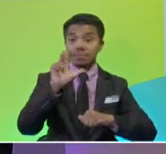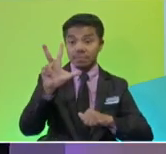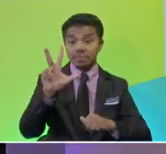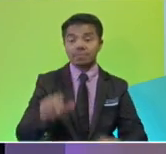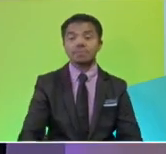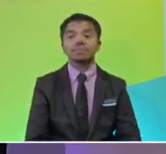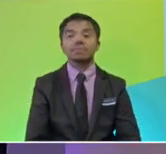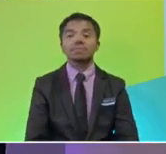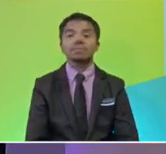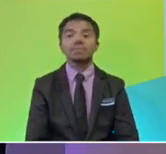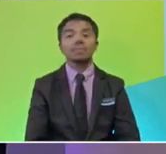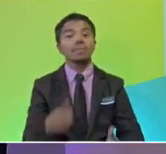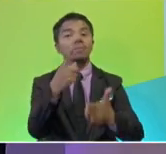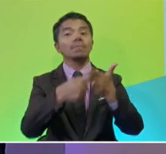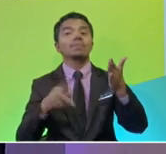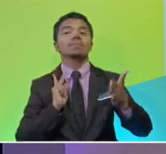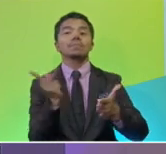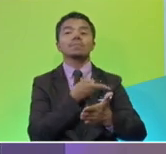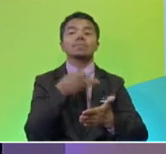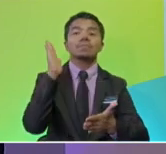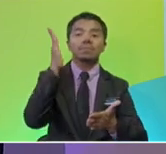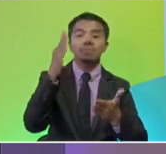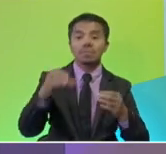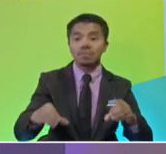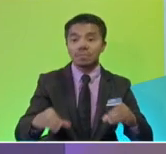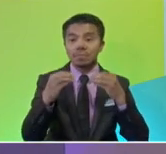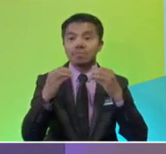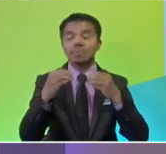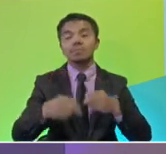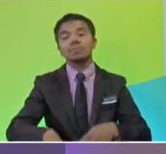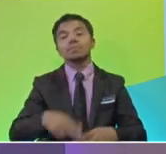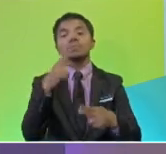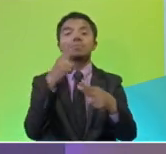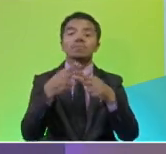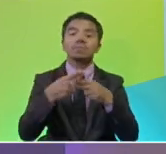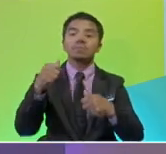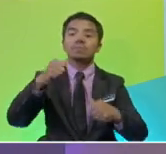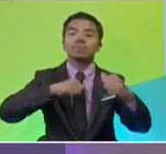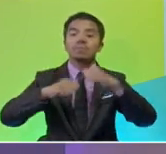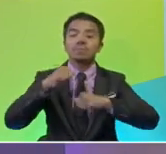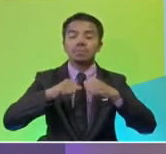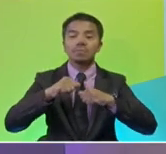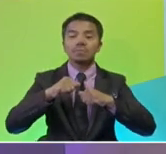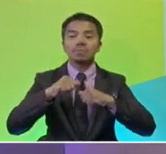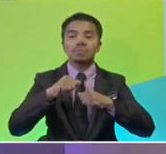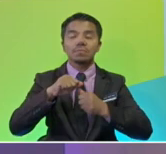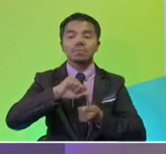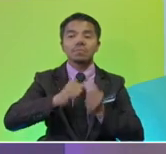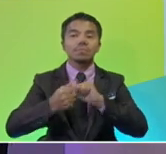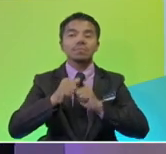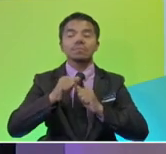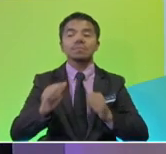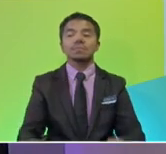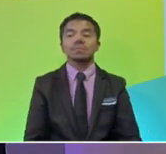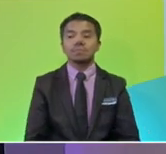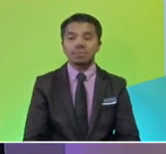do is that we're going to look at the names of the activities. And the names of the activities, they are not the one that we often hear. Okay. Okay.